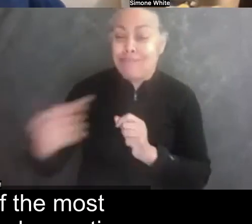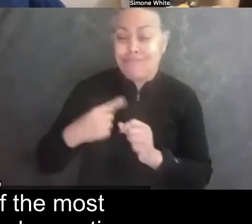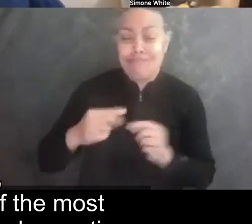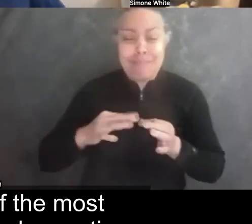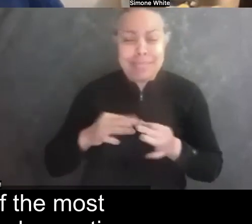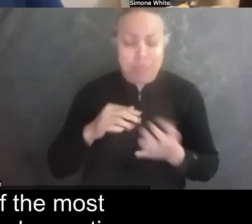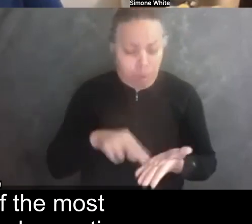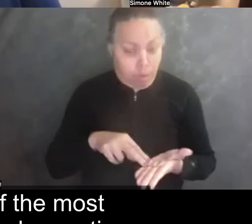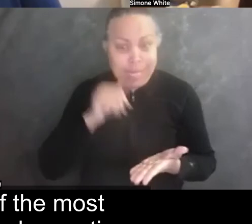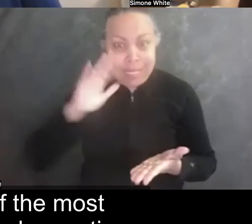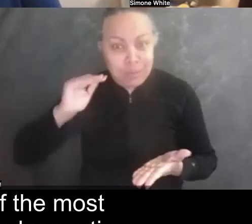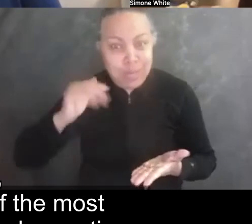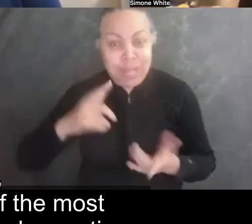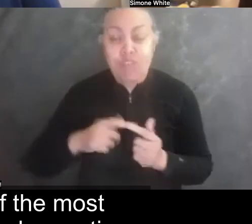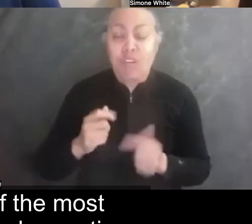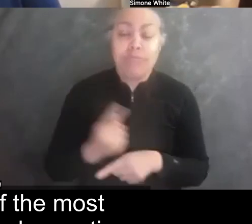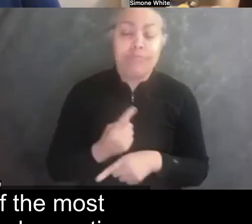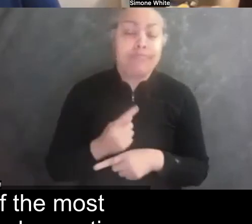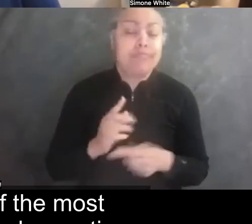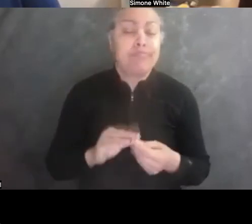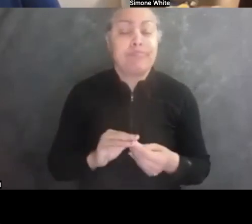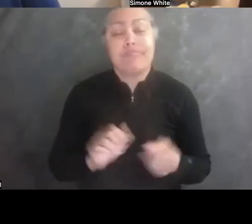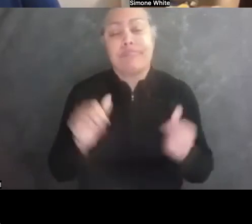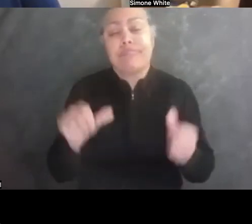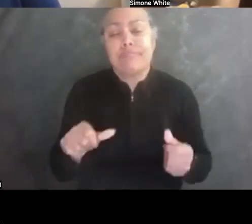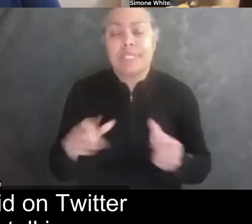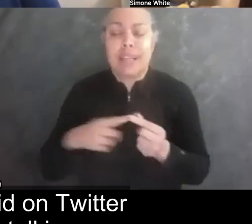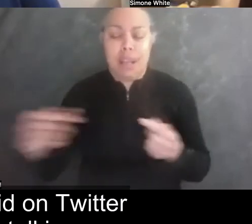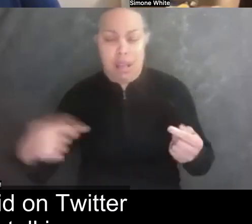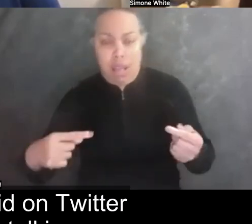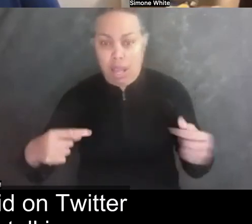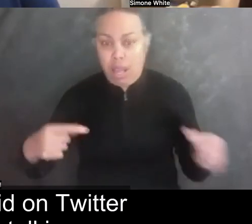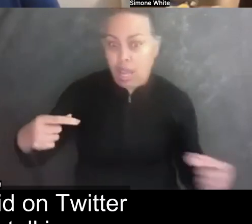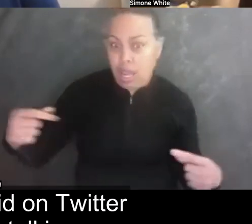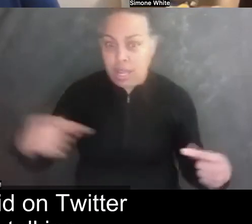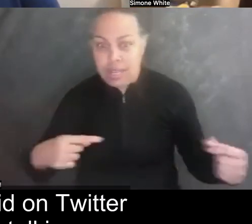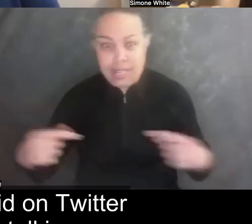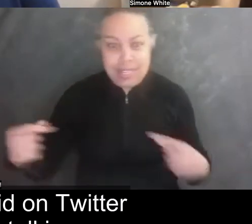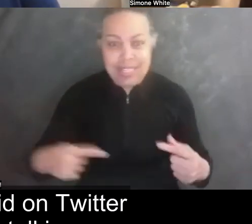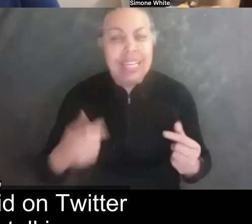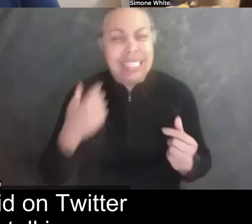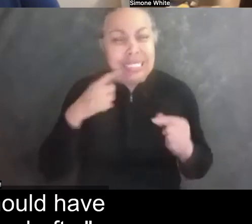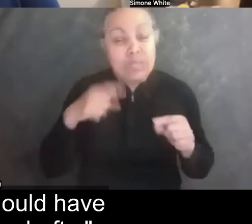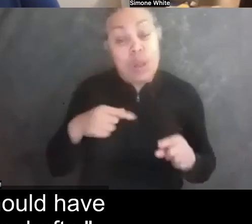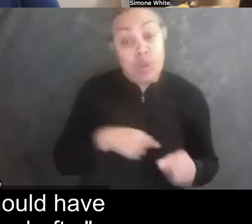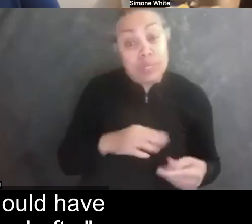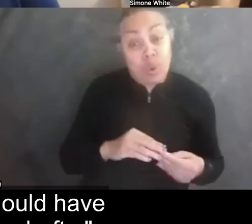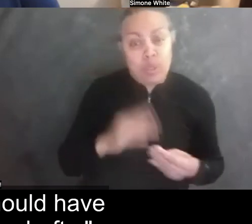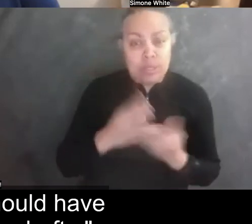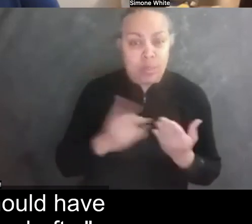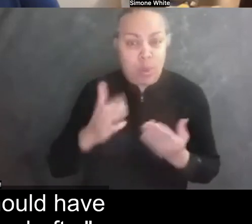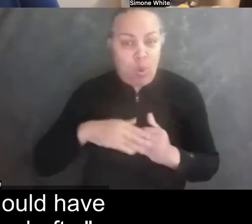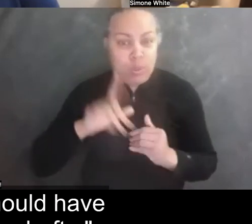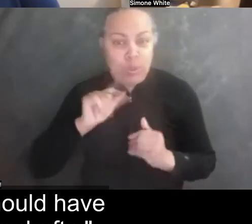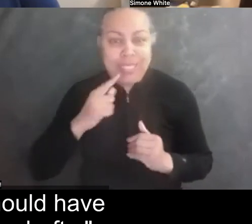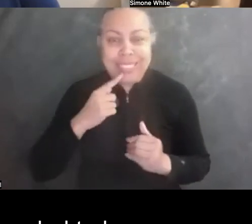most mundane and banal observations, right? Somebody just said on Twitter while we were talking, some things should have been